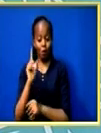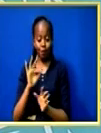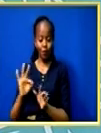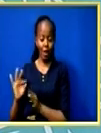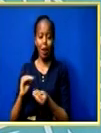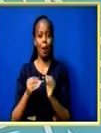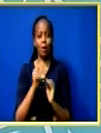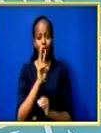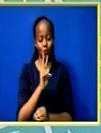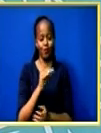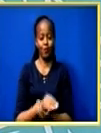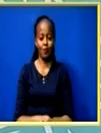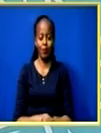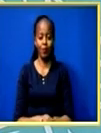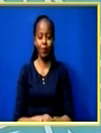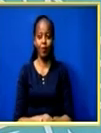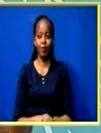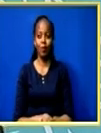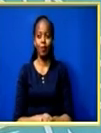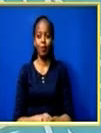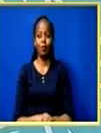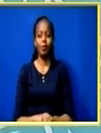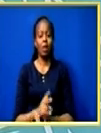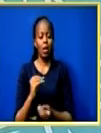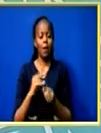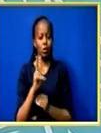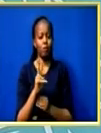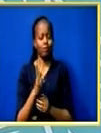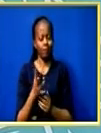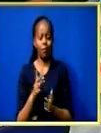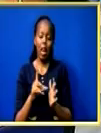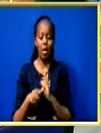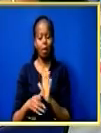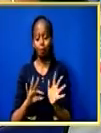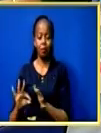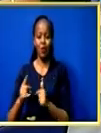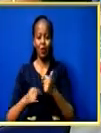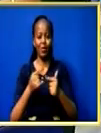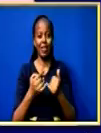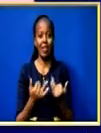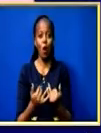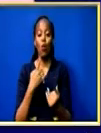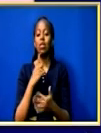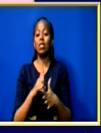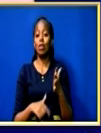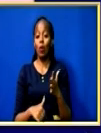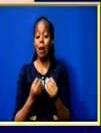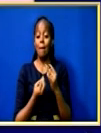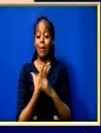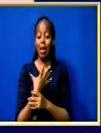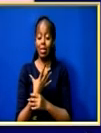two. Number 2 of the assignment. Number two, I'll Later. tell you later. Let's move on. So we are saying